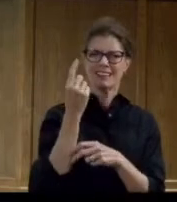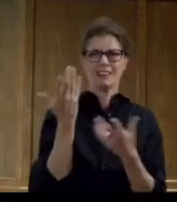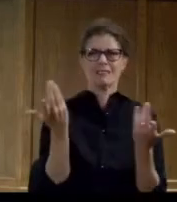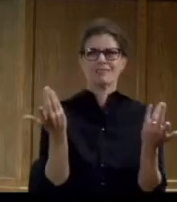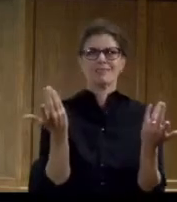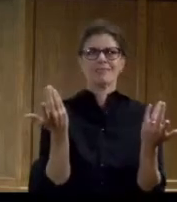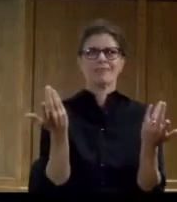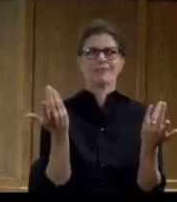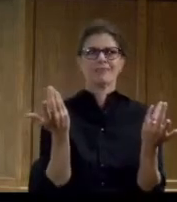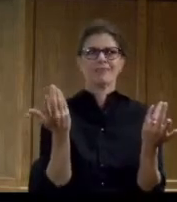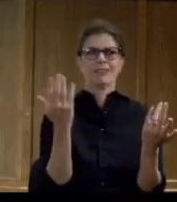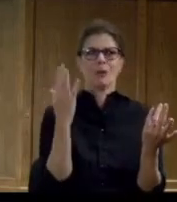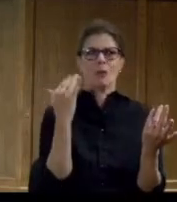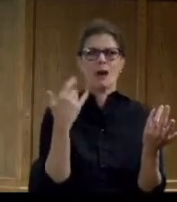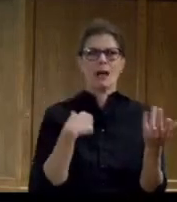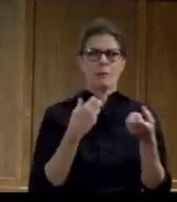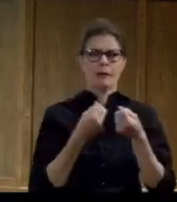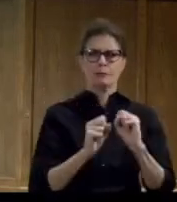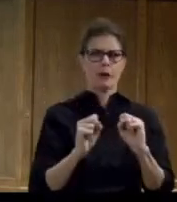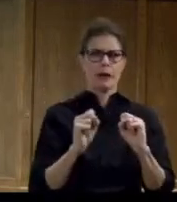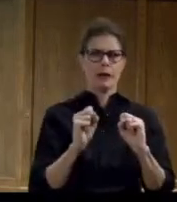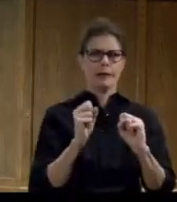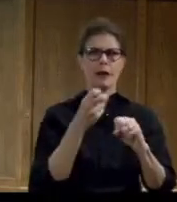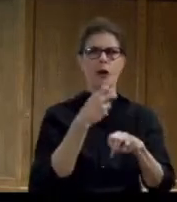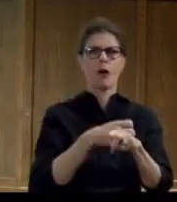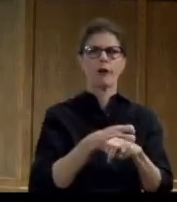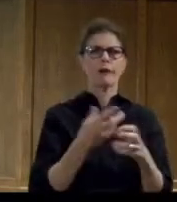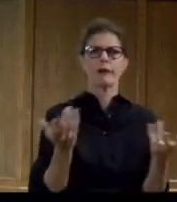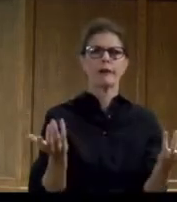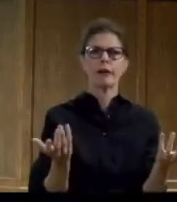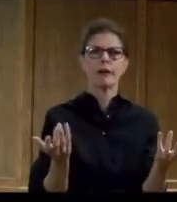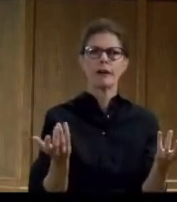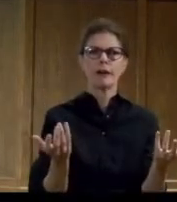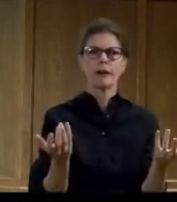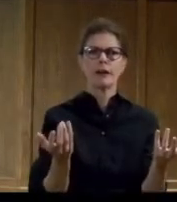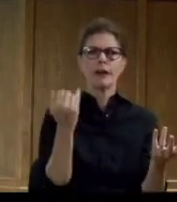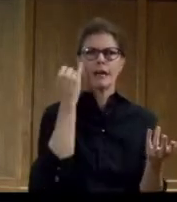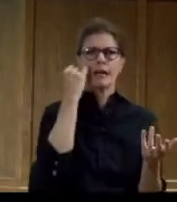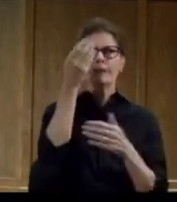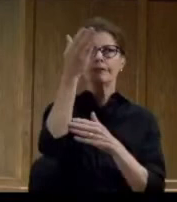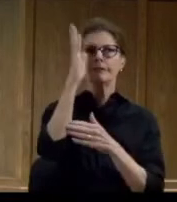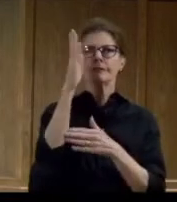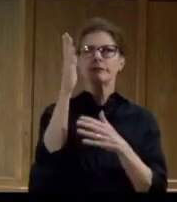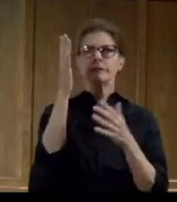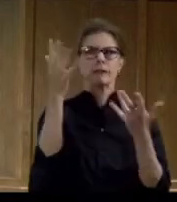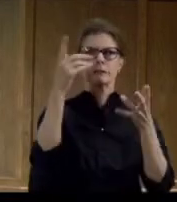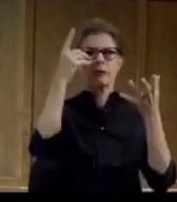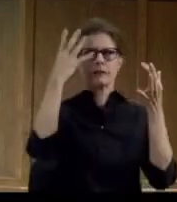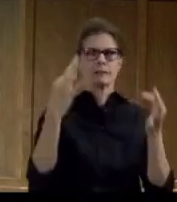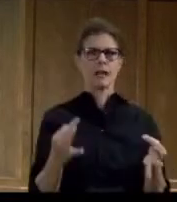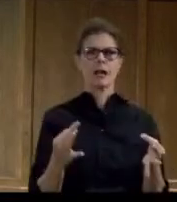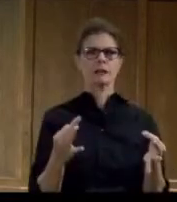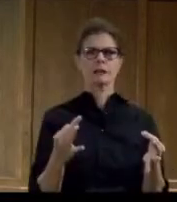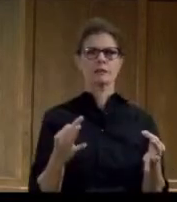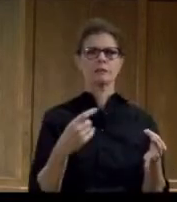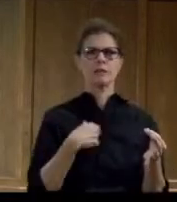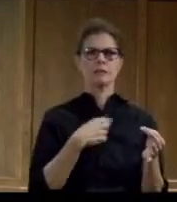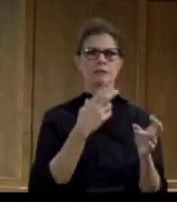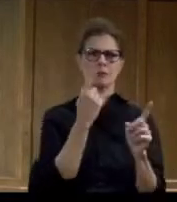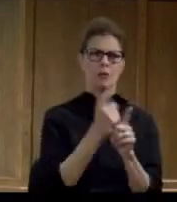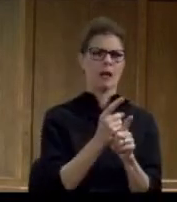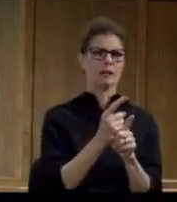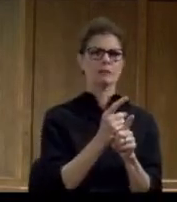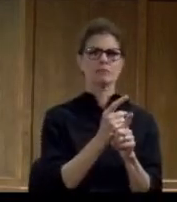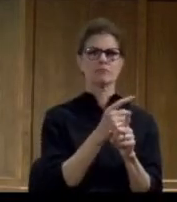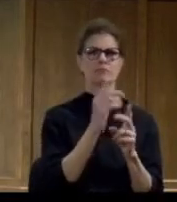the point of, like, trying hard in life? What's the point of really trying to make good moral decisions and make the right